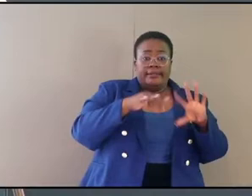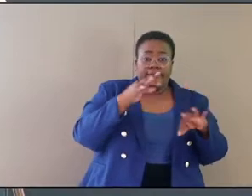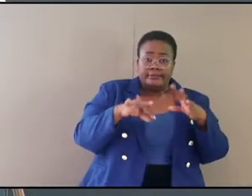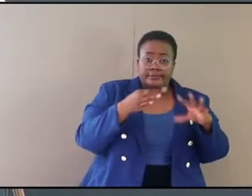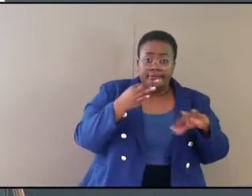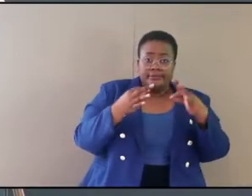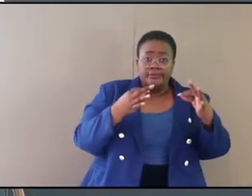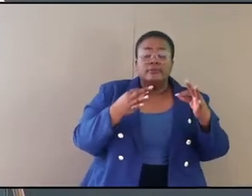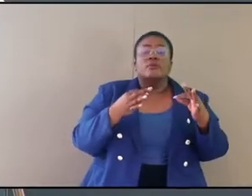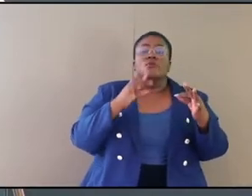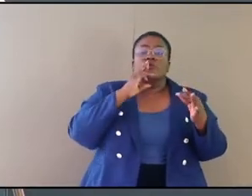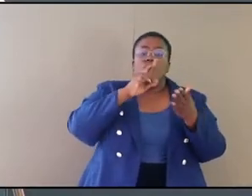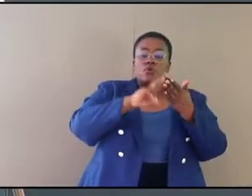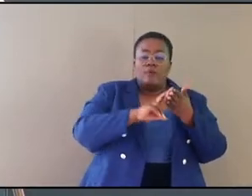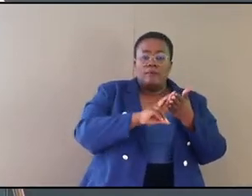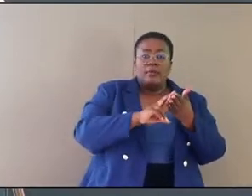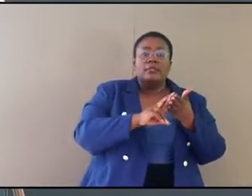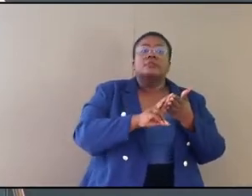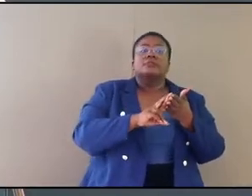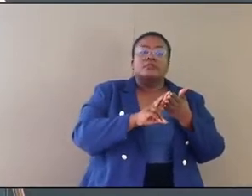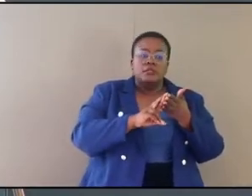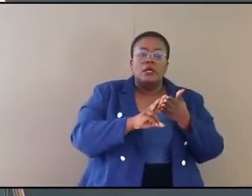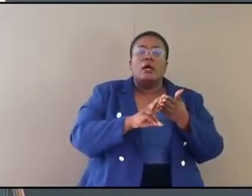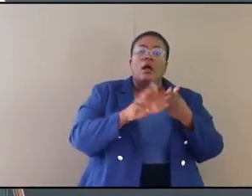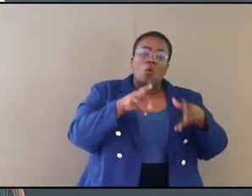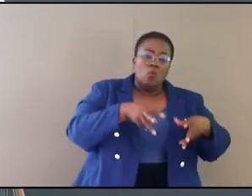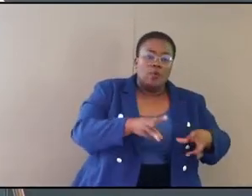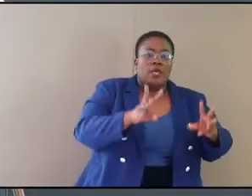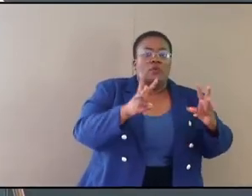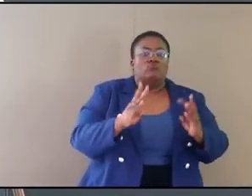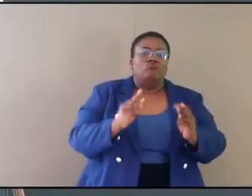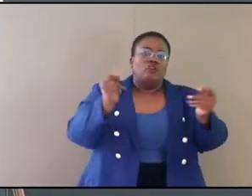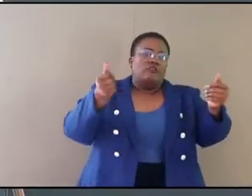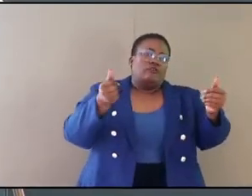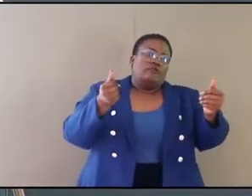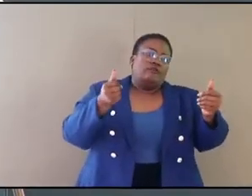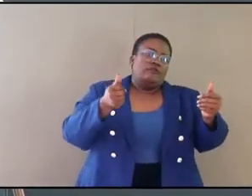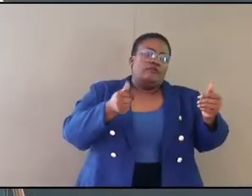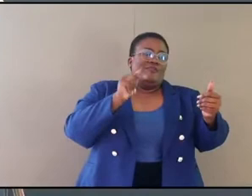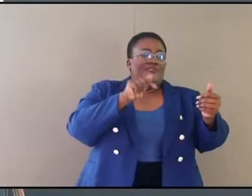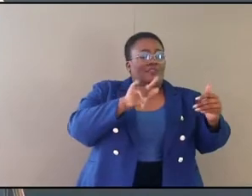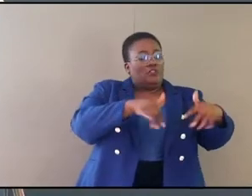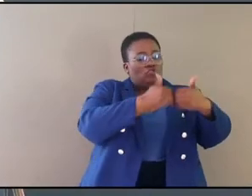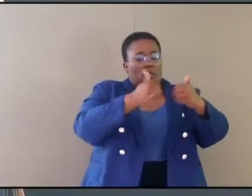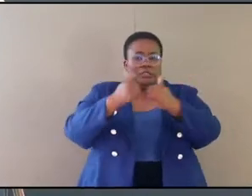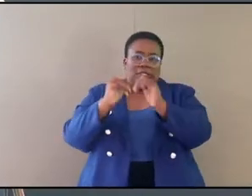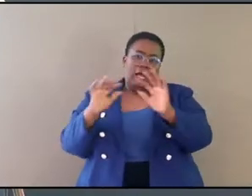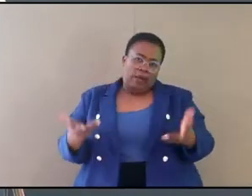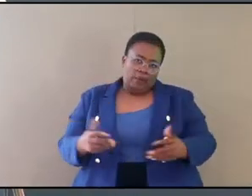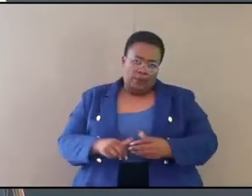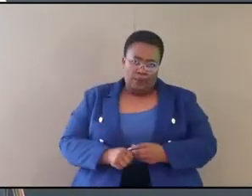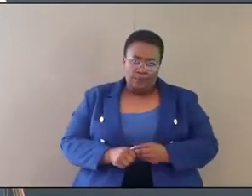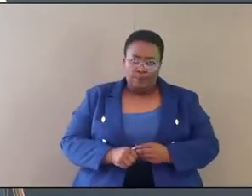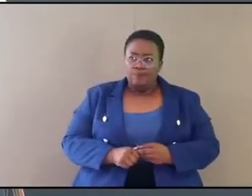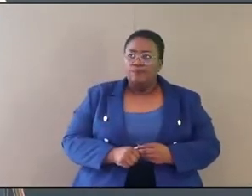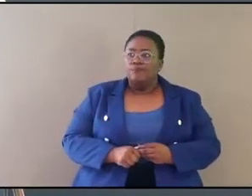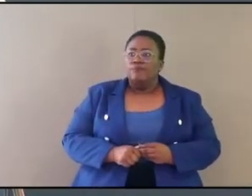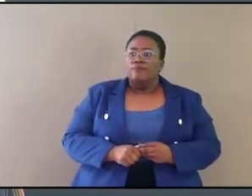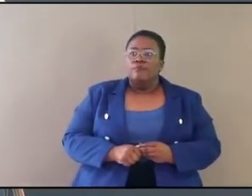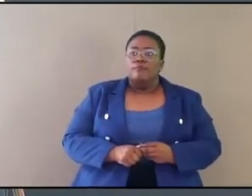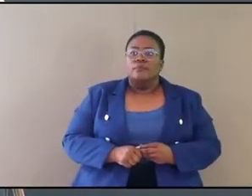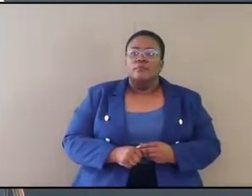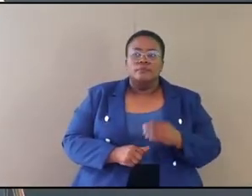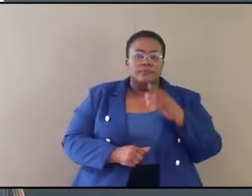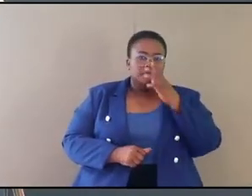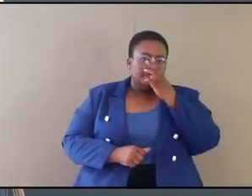to then recommend a plausible approach then to address this, to address the child support grant and how it's supposed